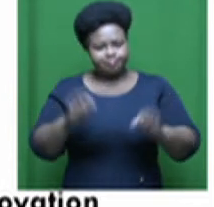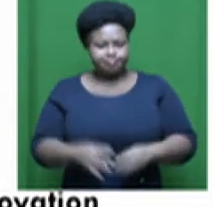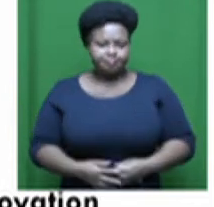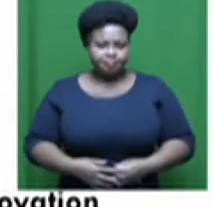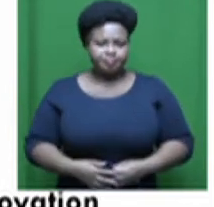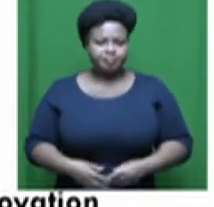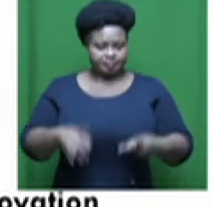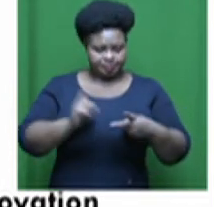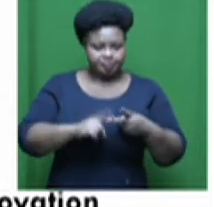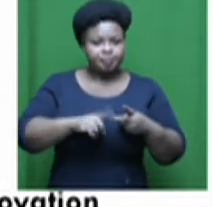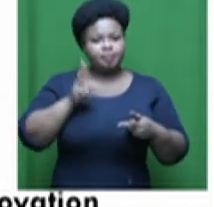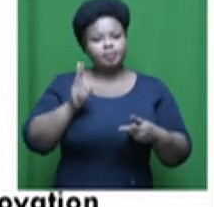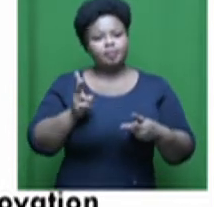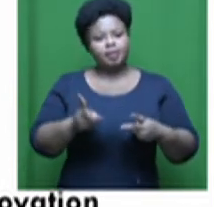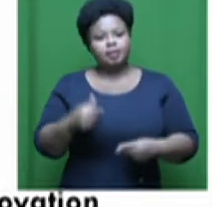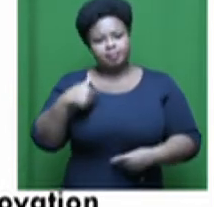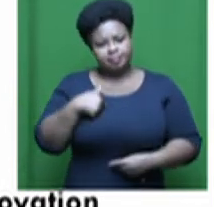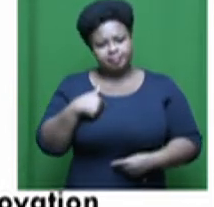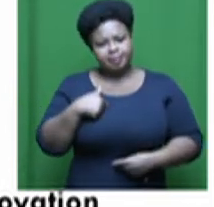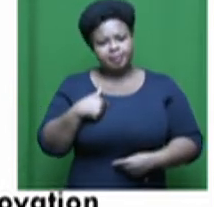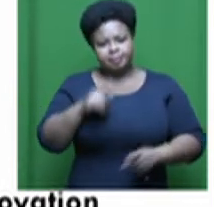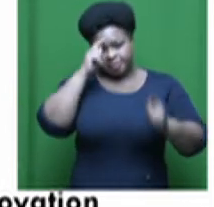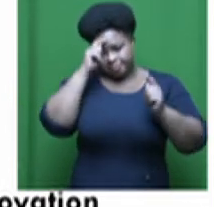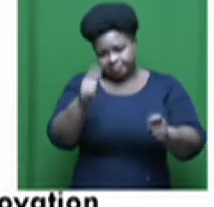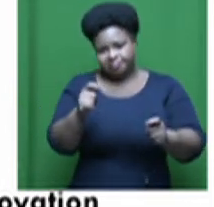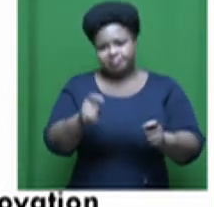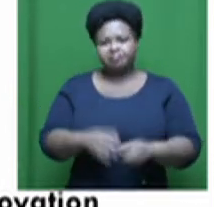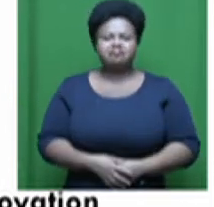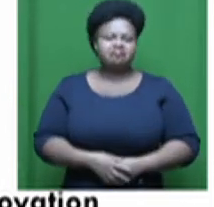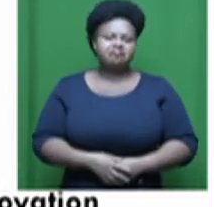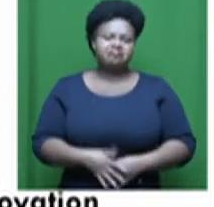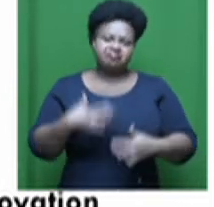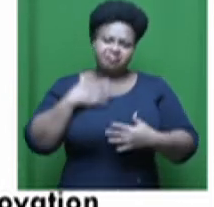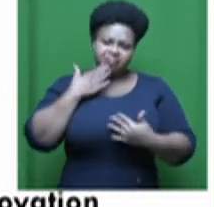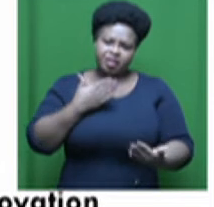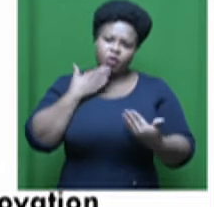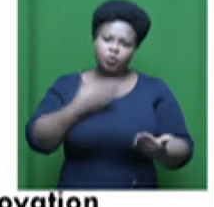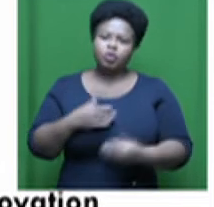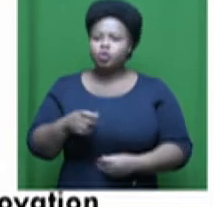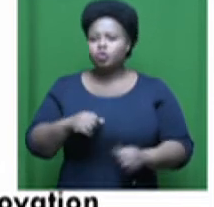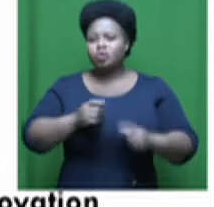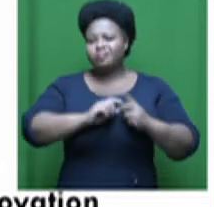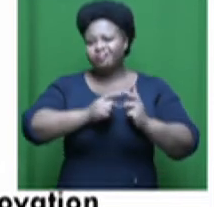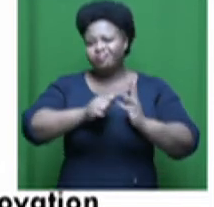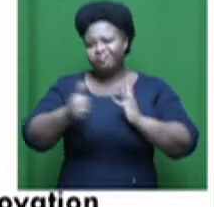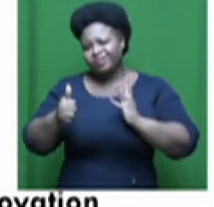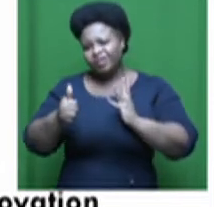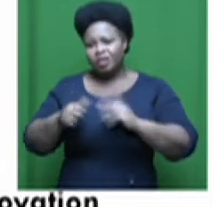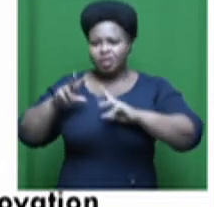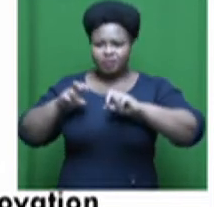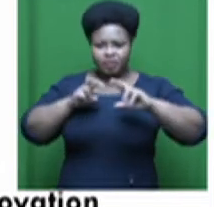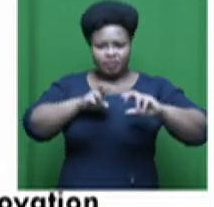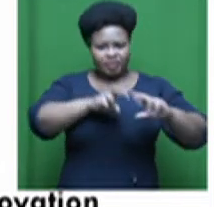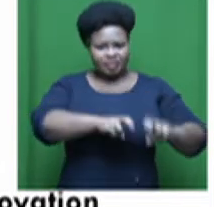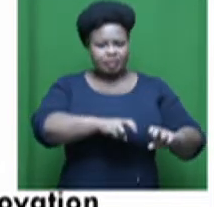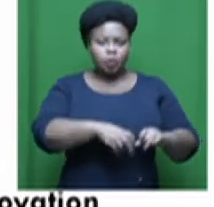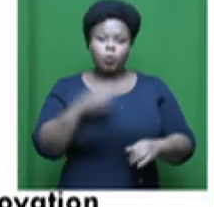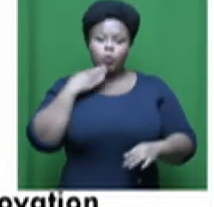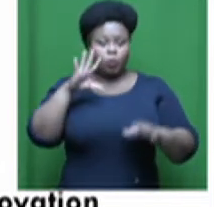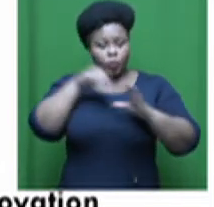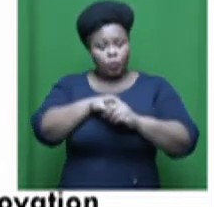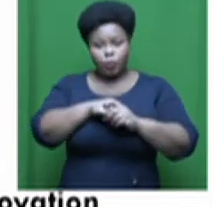to extend my acknowledgement to the many number of other investigators that have been involved in these clinical trials, many of